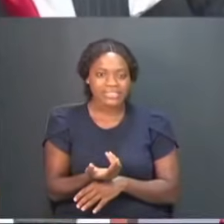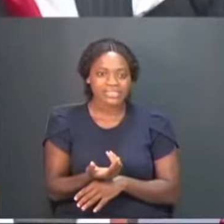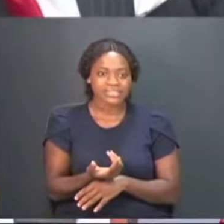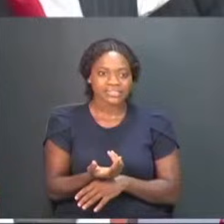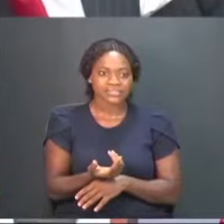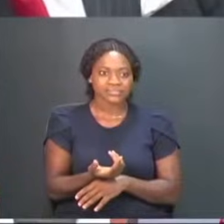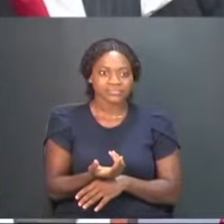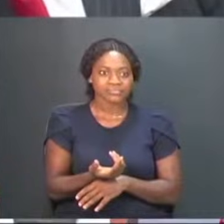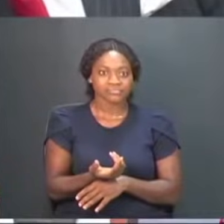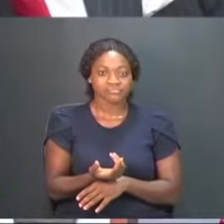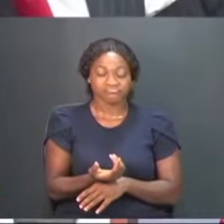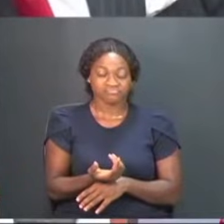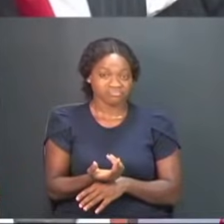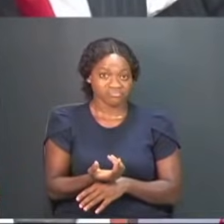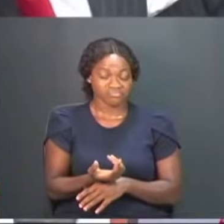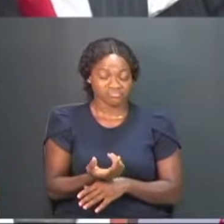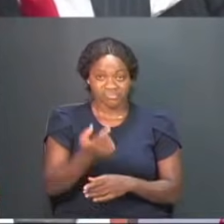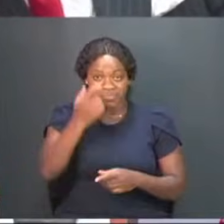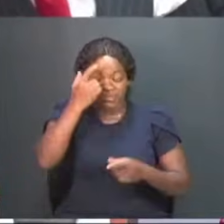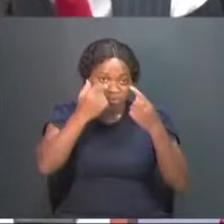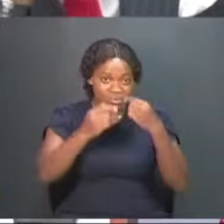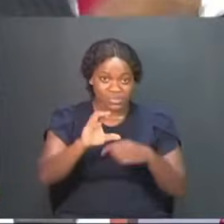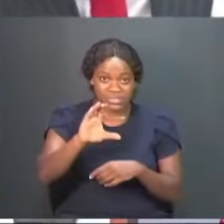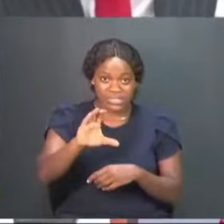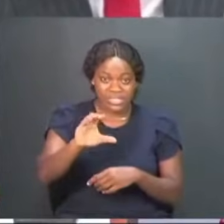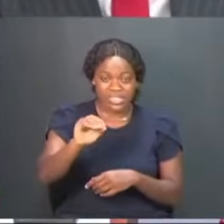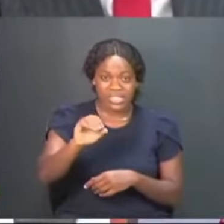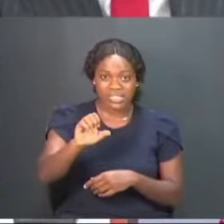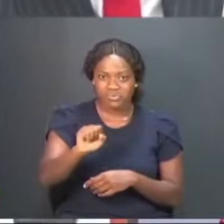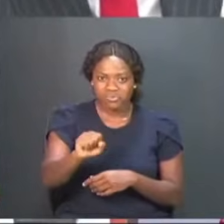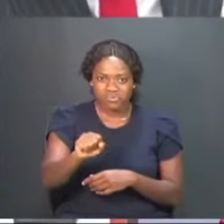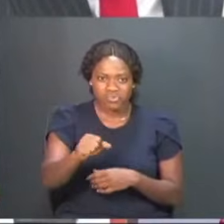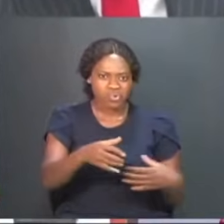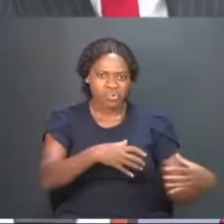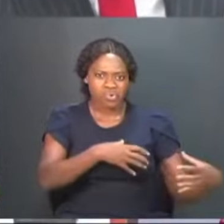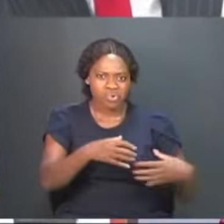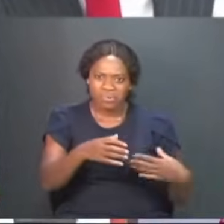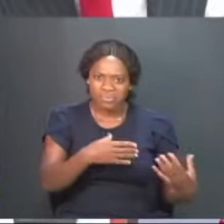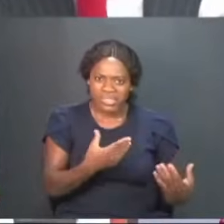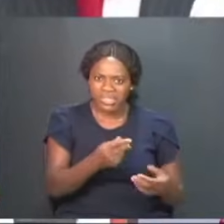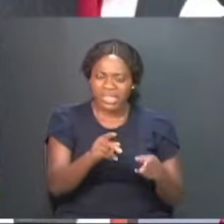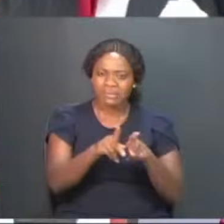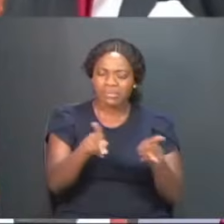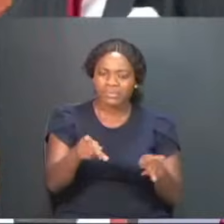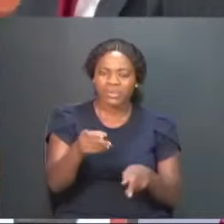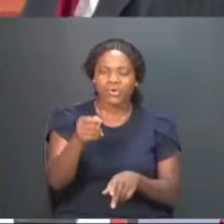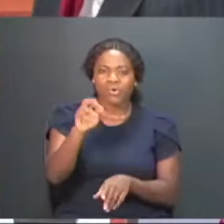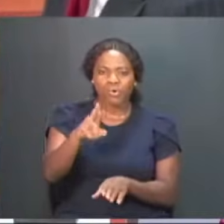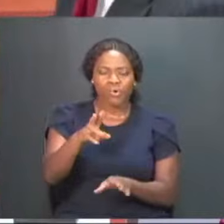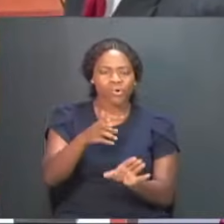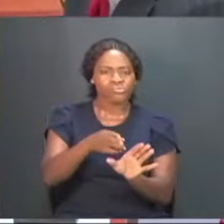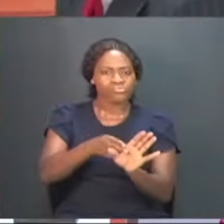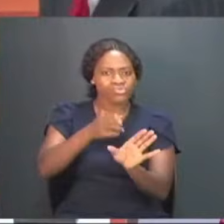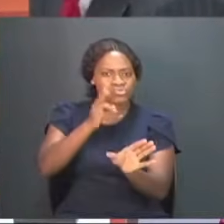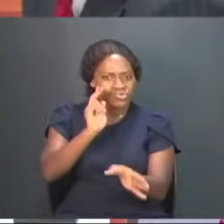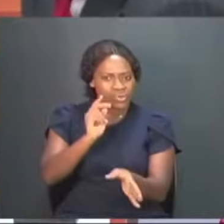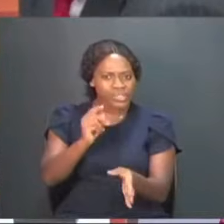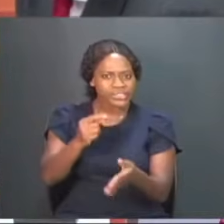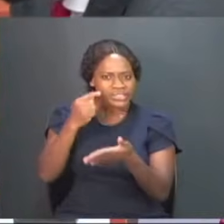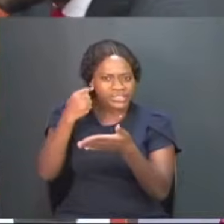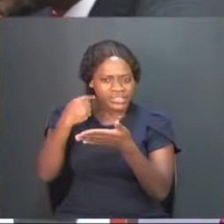call by CSO and the public, or you are withdrawing to go and tidy up